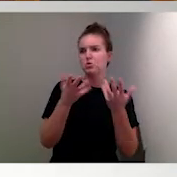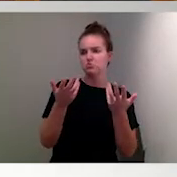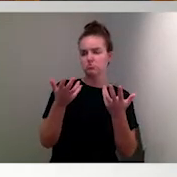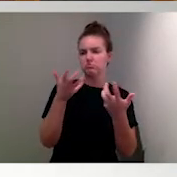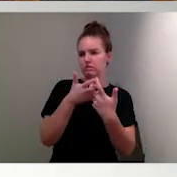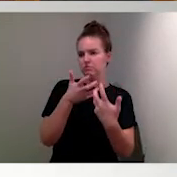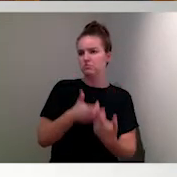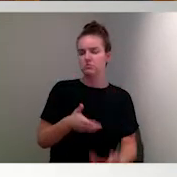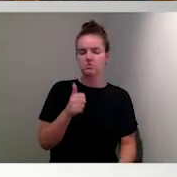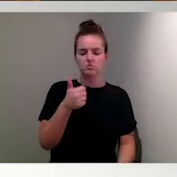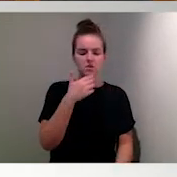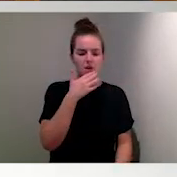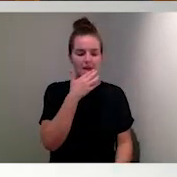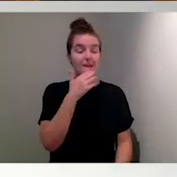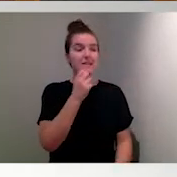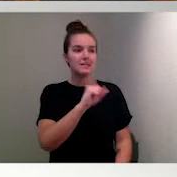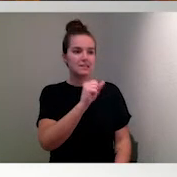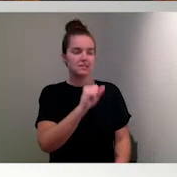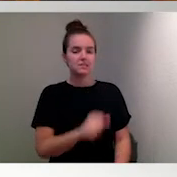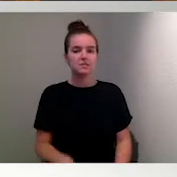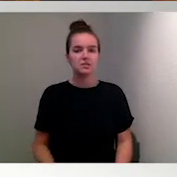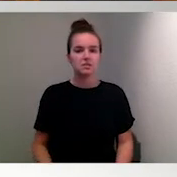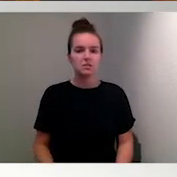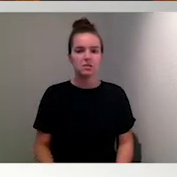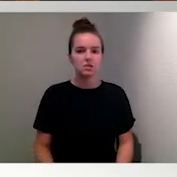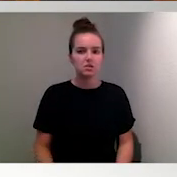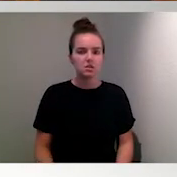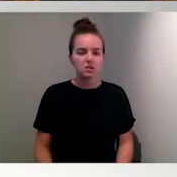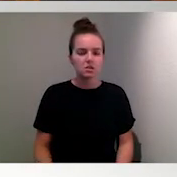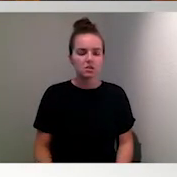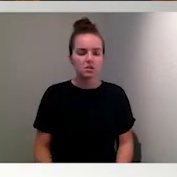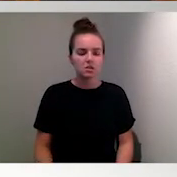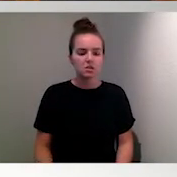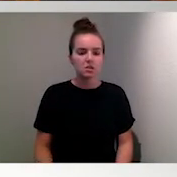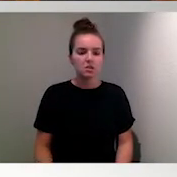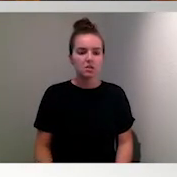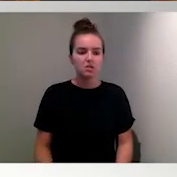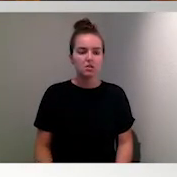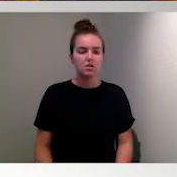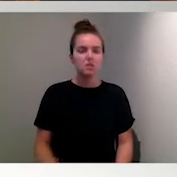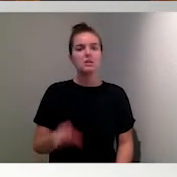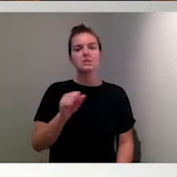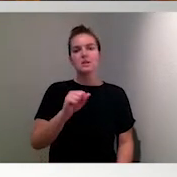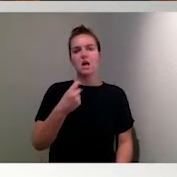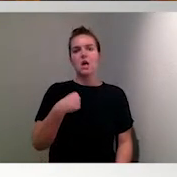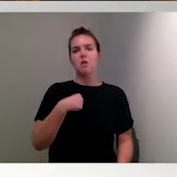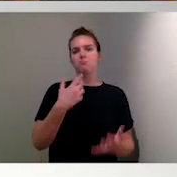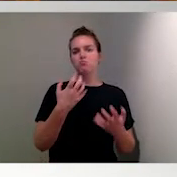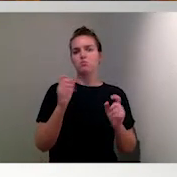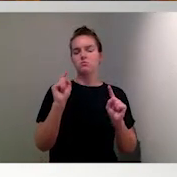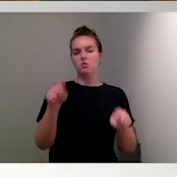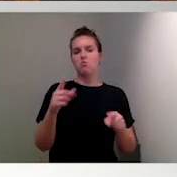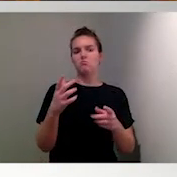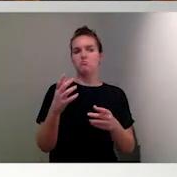There different was a time options. where we wanted to go to the Olympics and we weren't able to for one, and we brought it up at the World